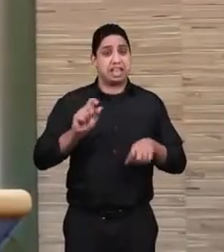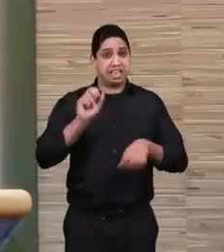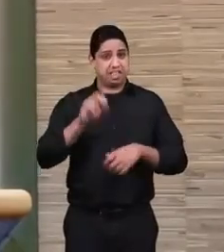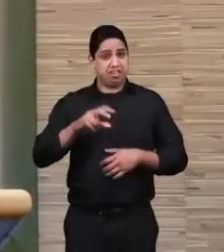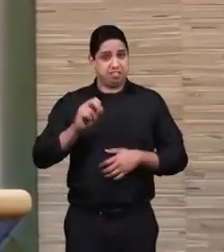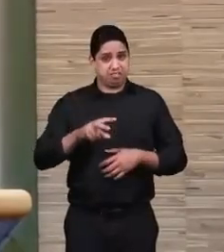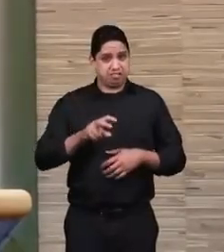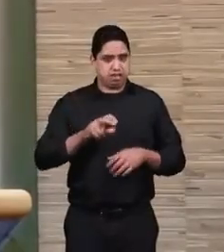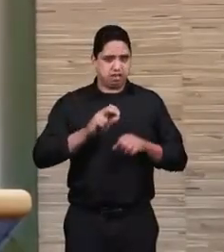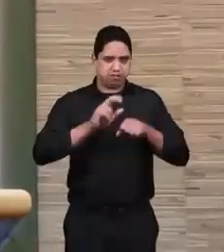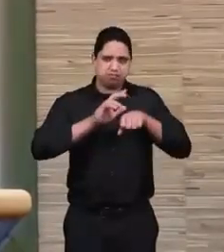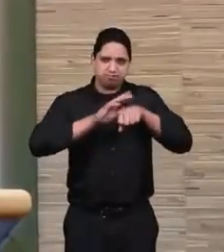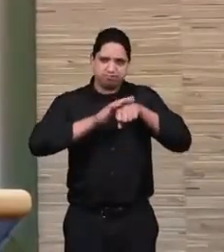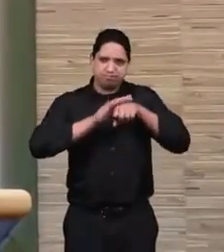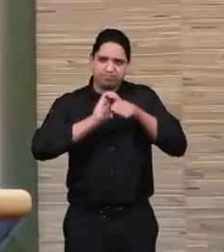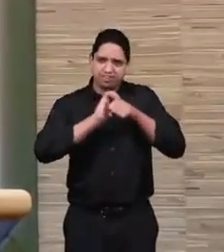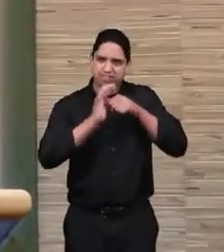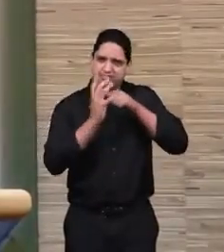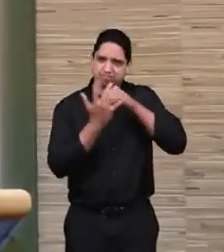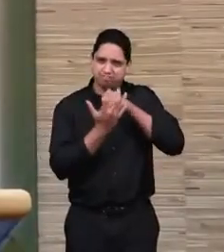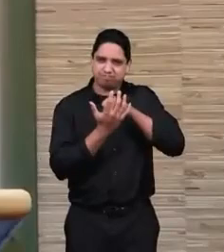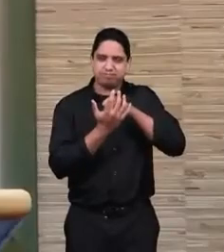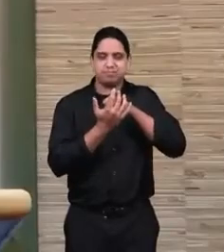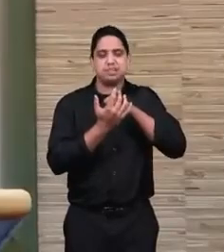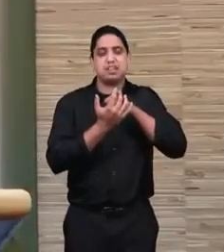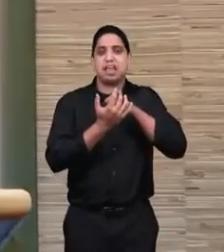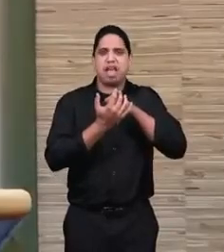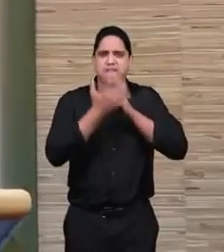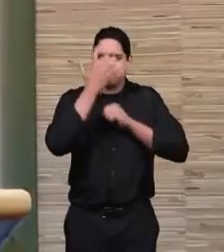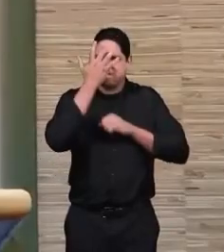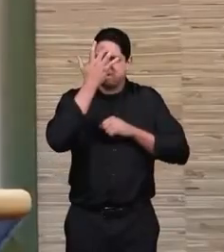can easily be